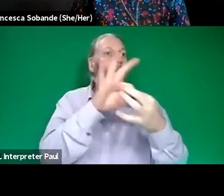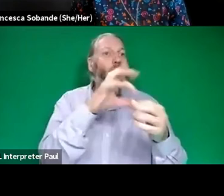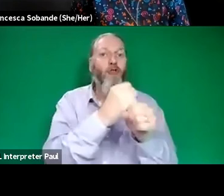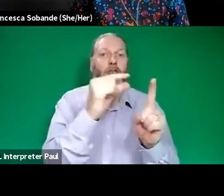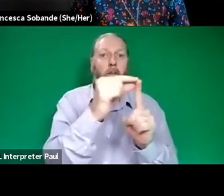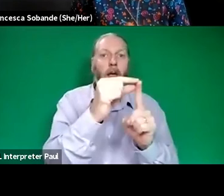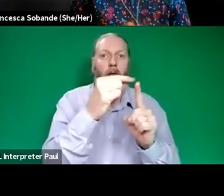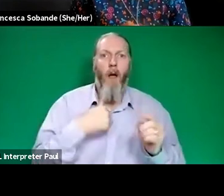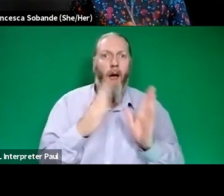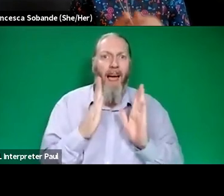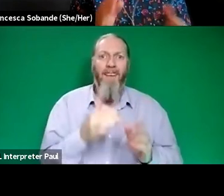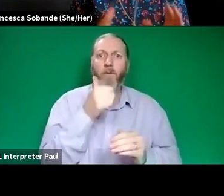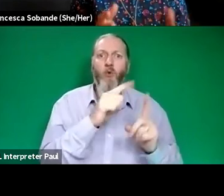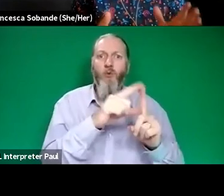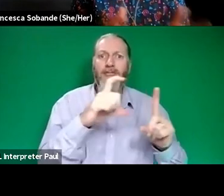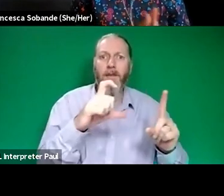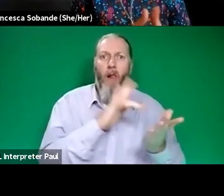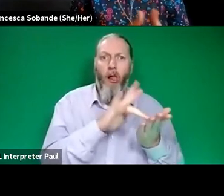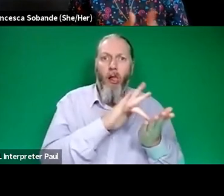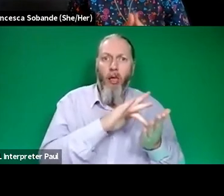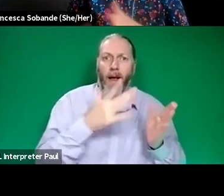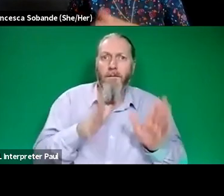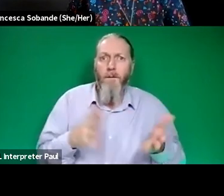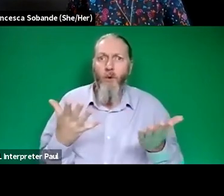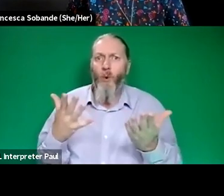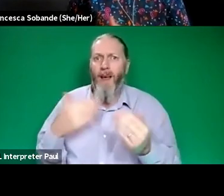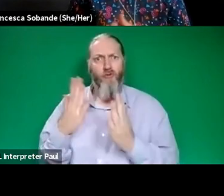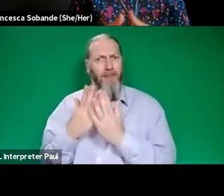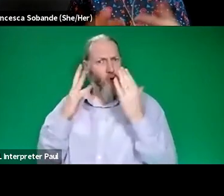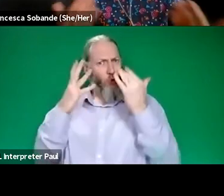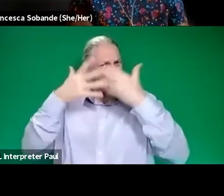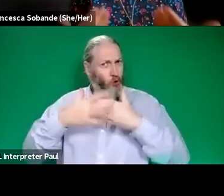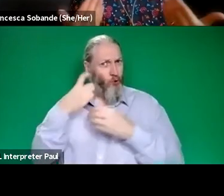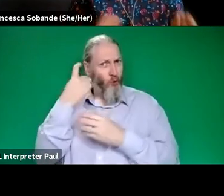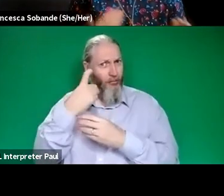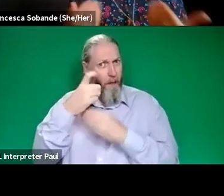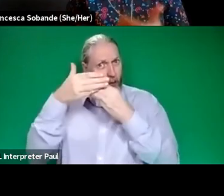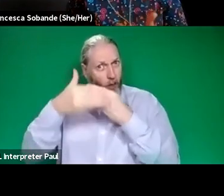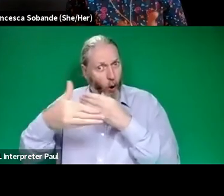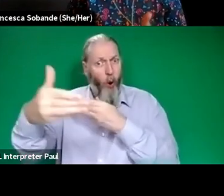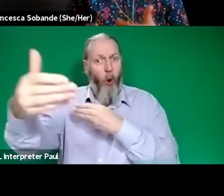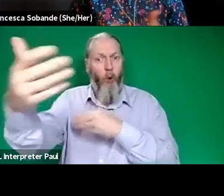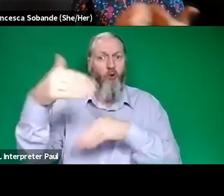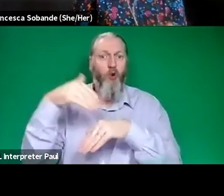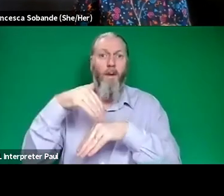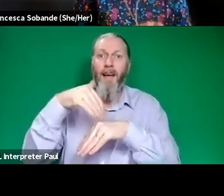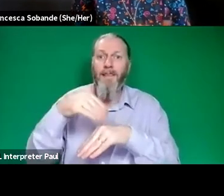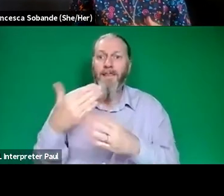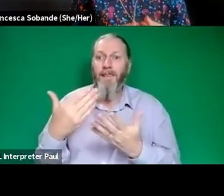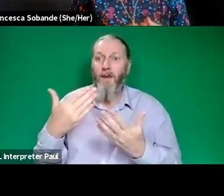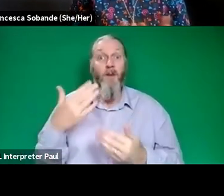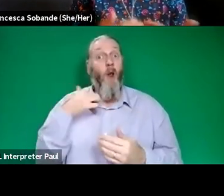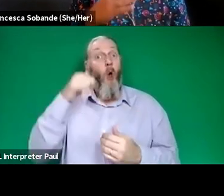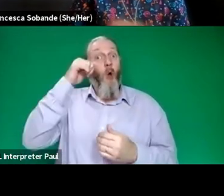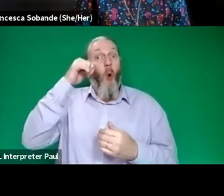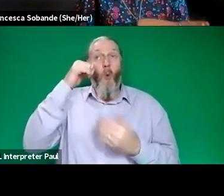survival. And it's worrying actually to think about the long-term impact of that, when even though, you know, we're in a different situation than we were 12 months ago,